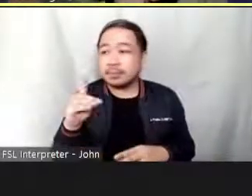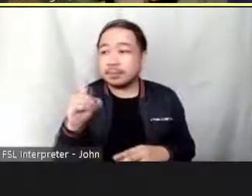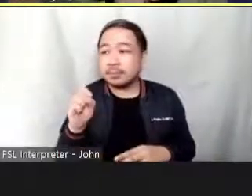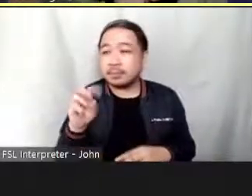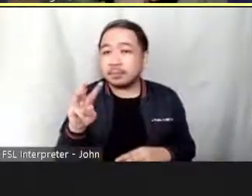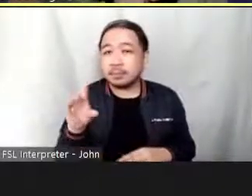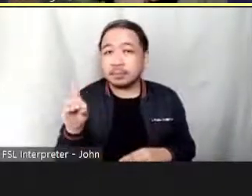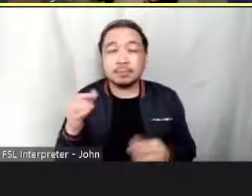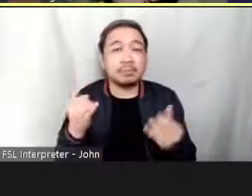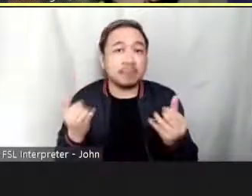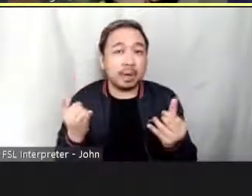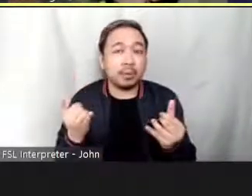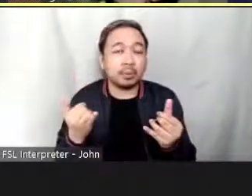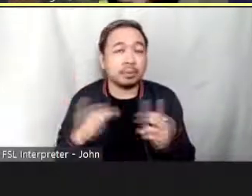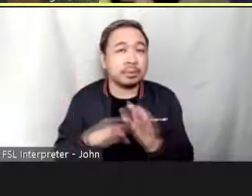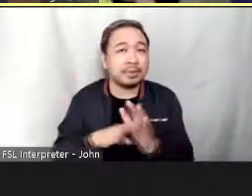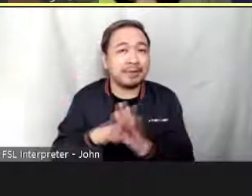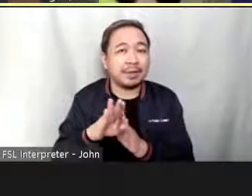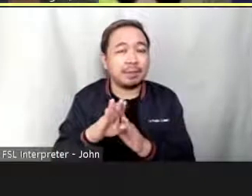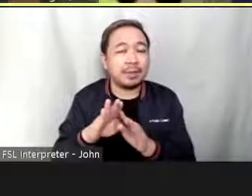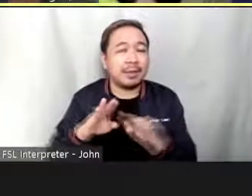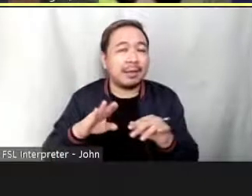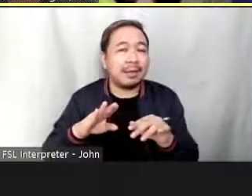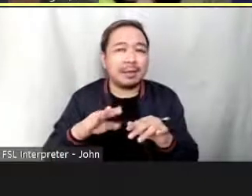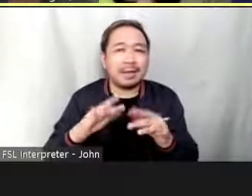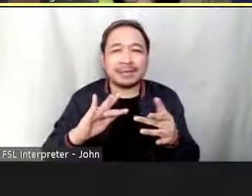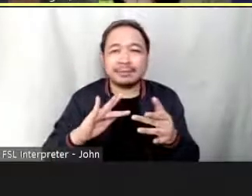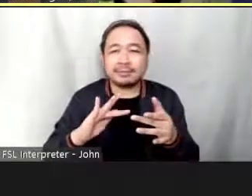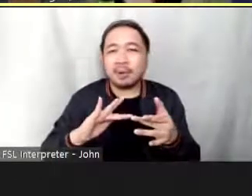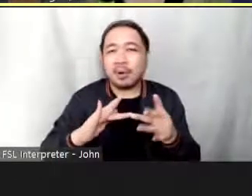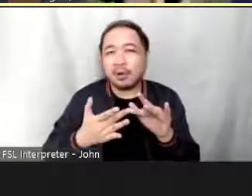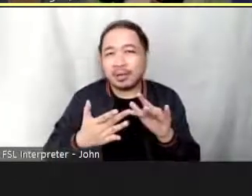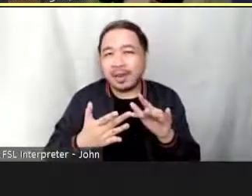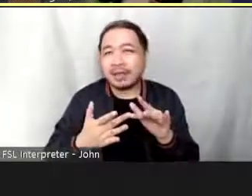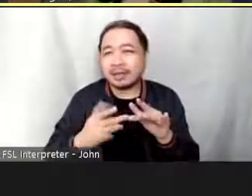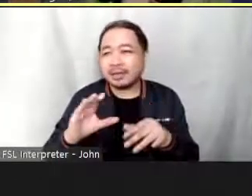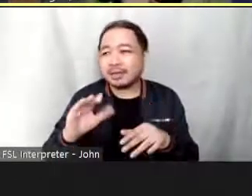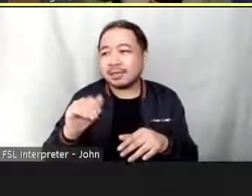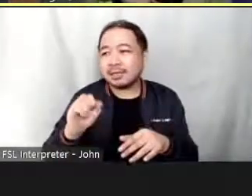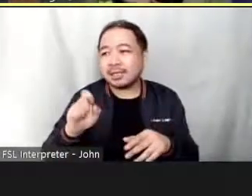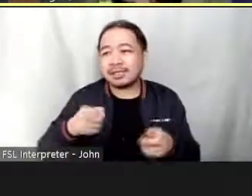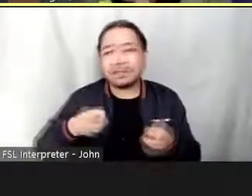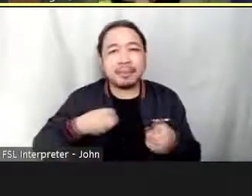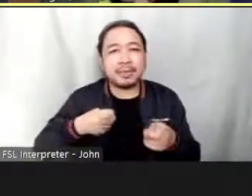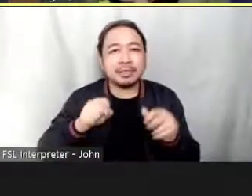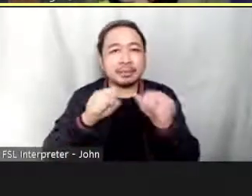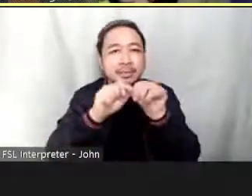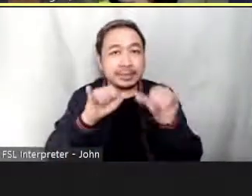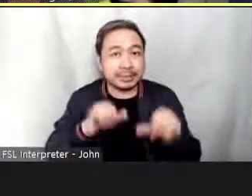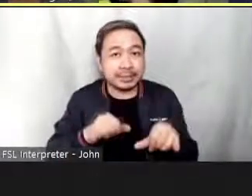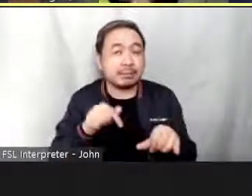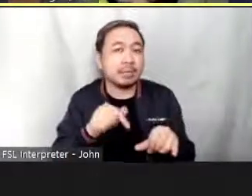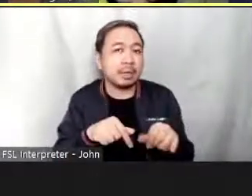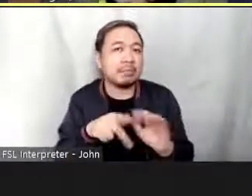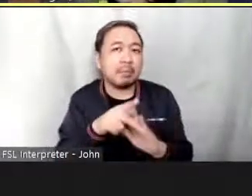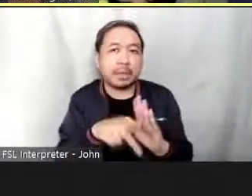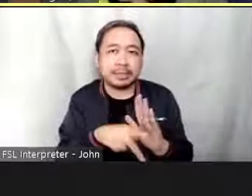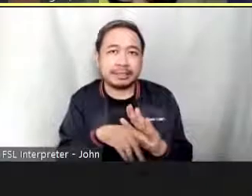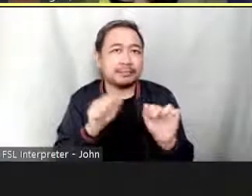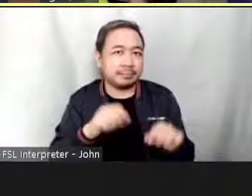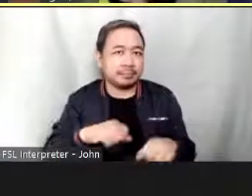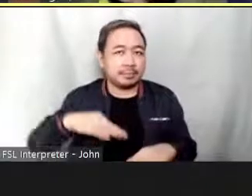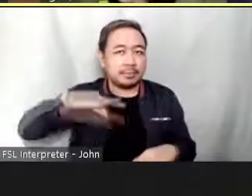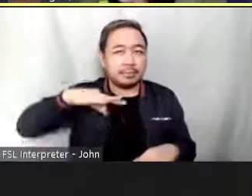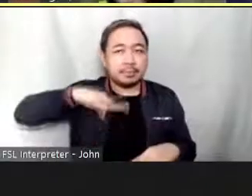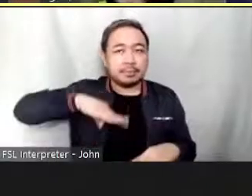to develop an electronic case management system, and this policy is very useful that could be